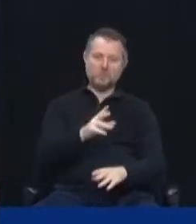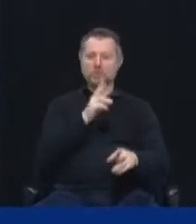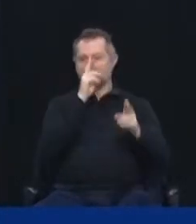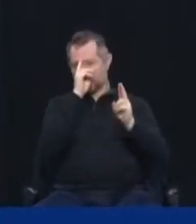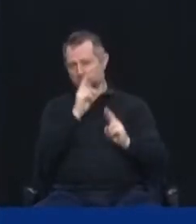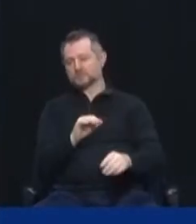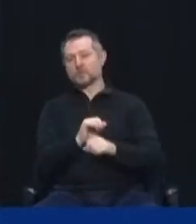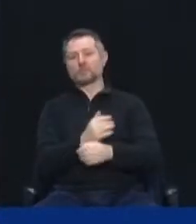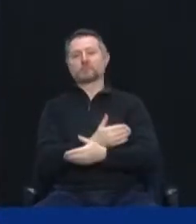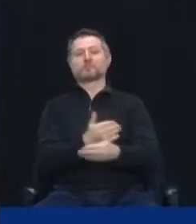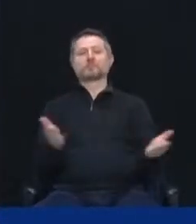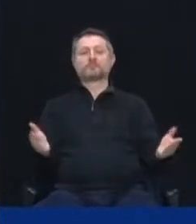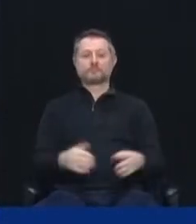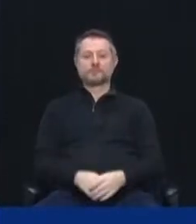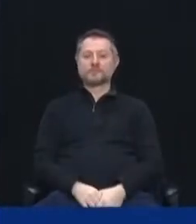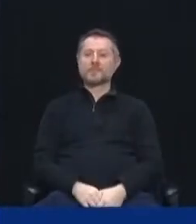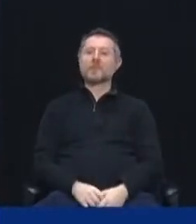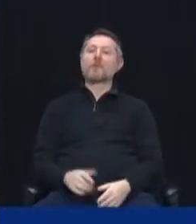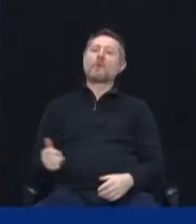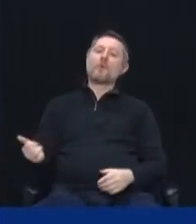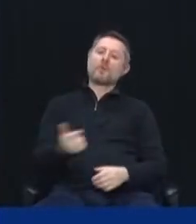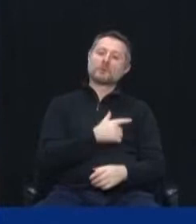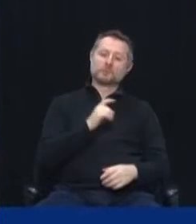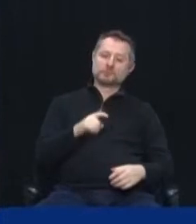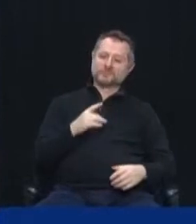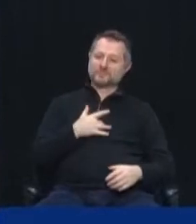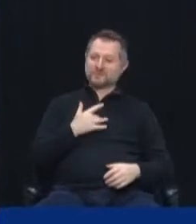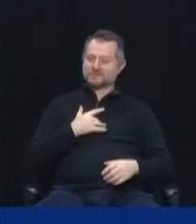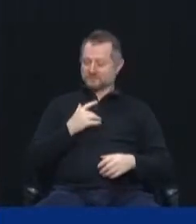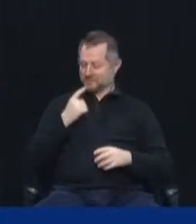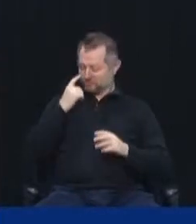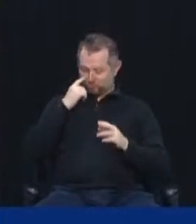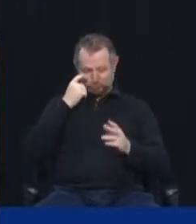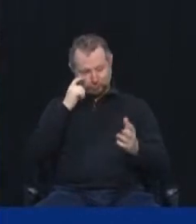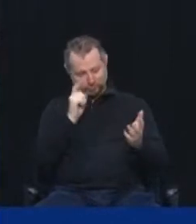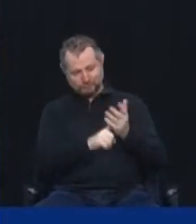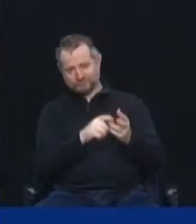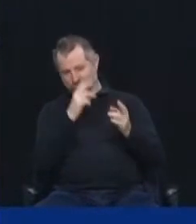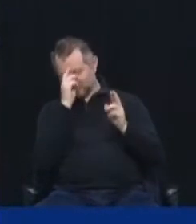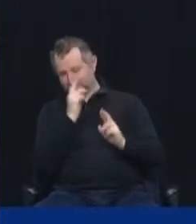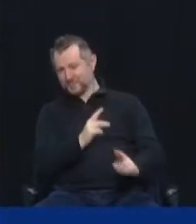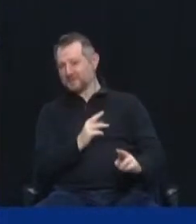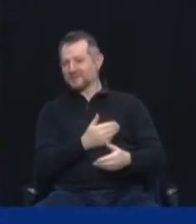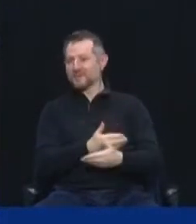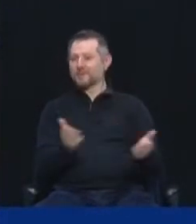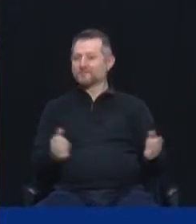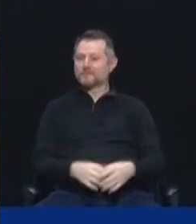and every one of them should get the respect they deserve.